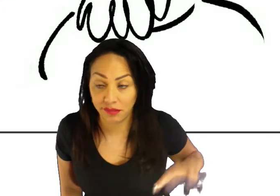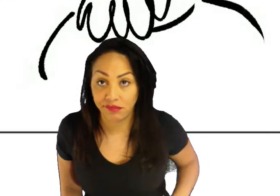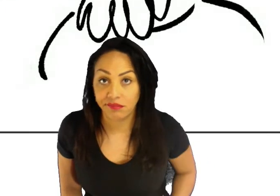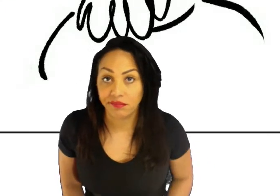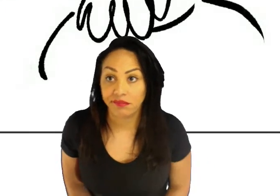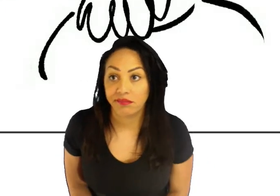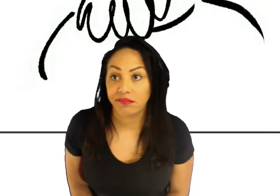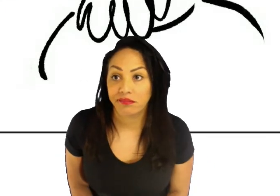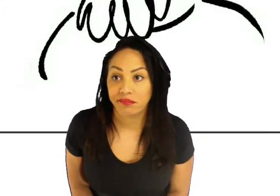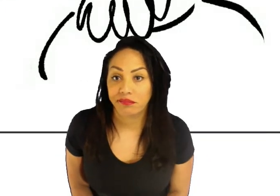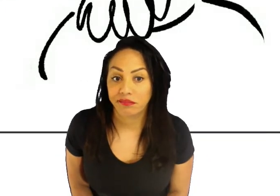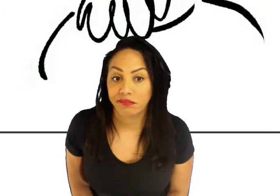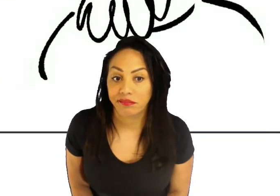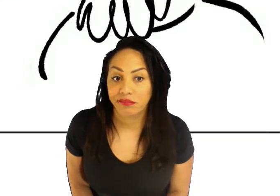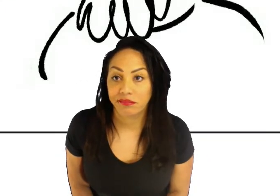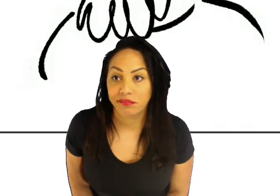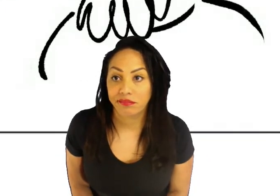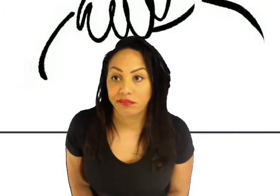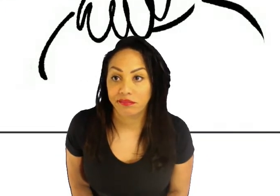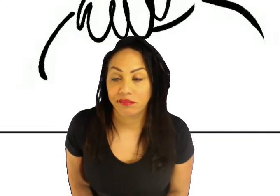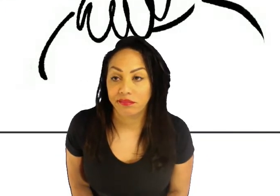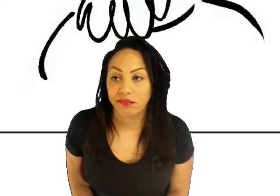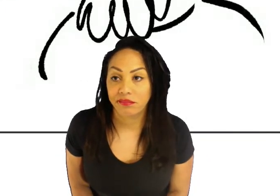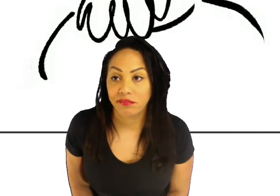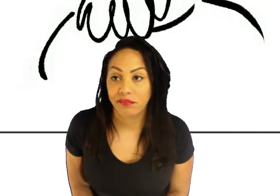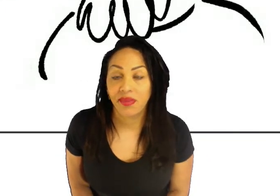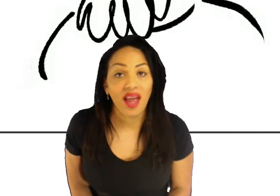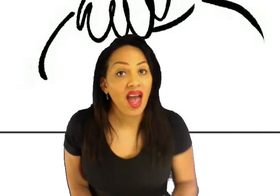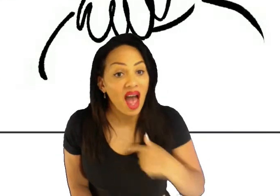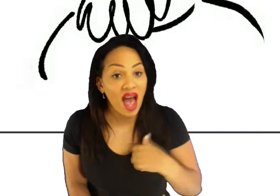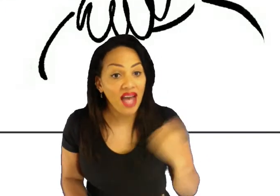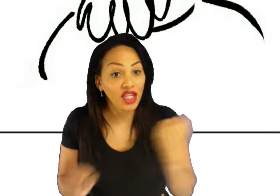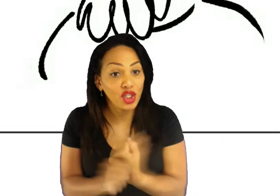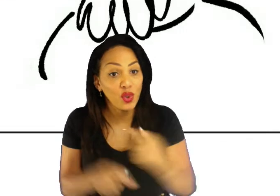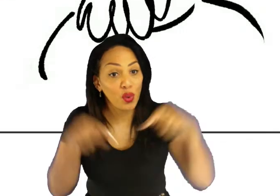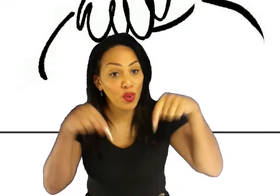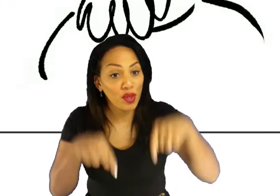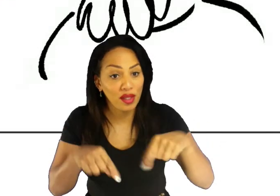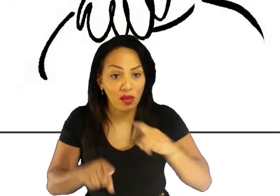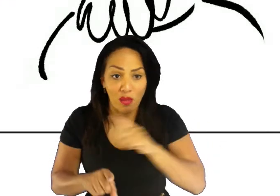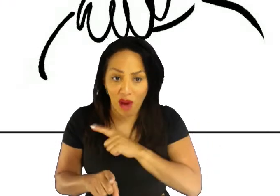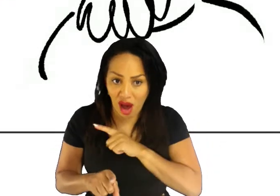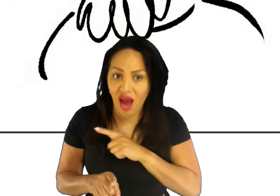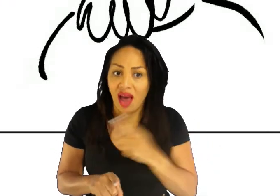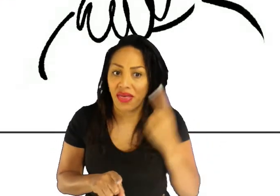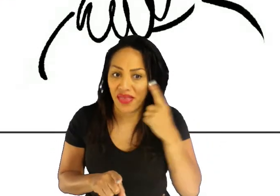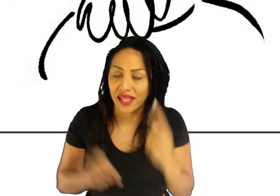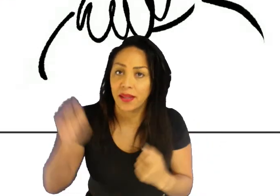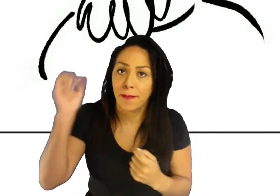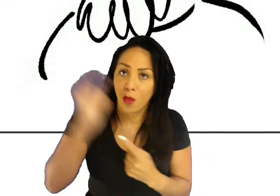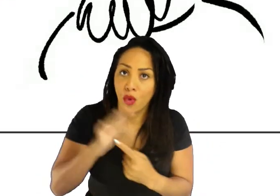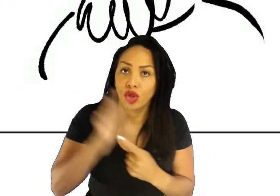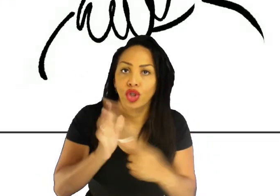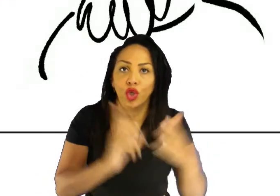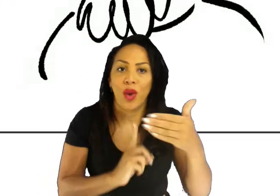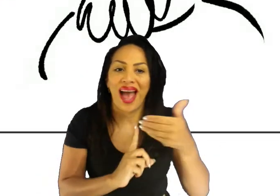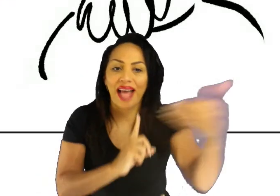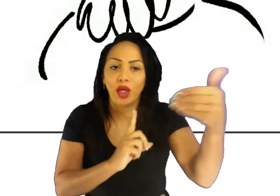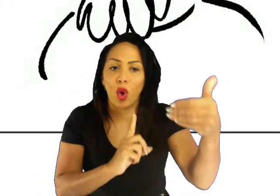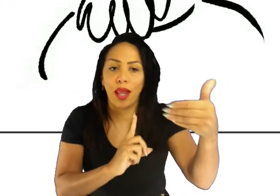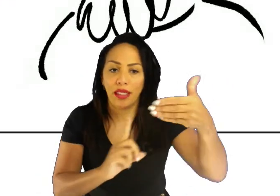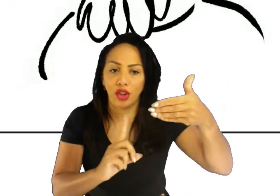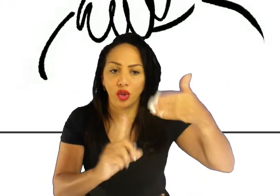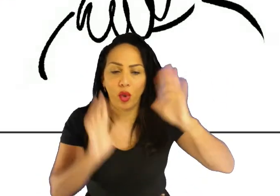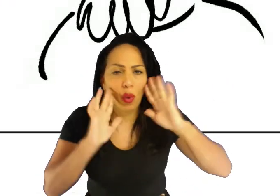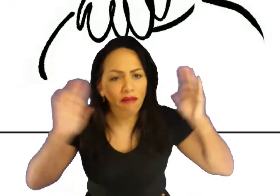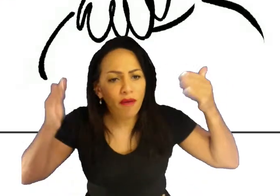I do this because I think it is important to acknowledge privilege and oppression when we're talking about well-being. We